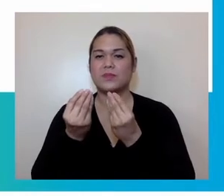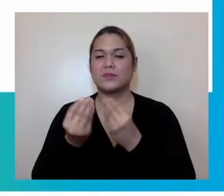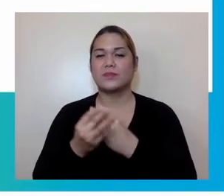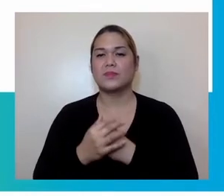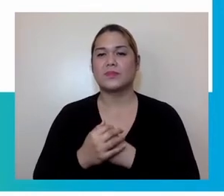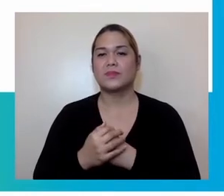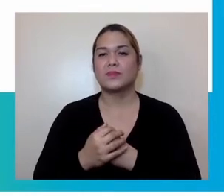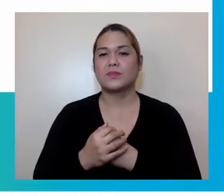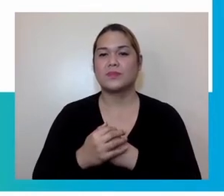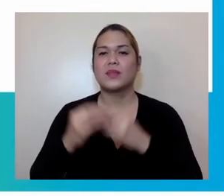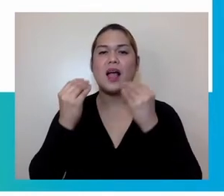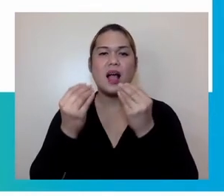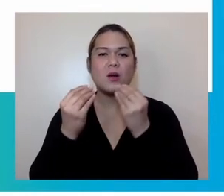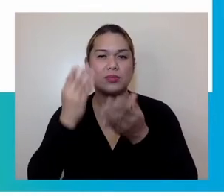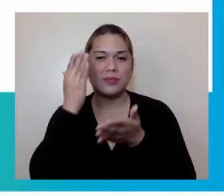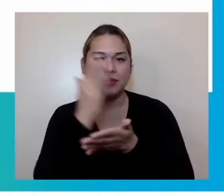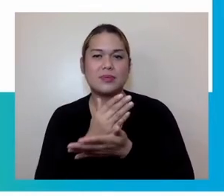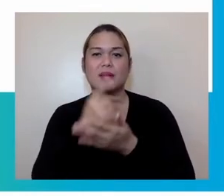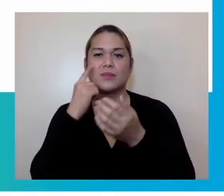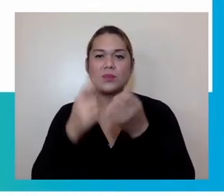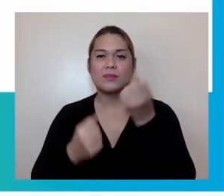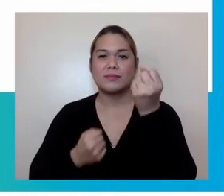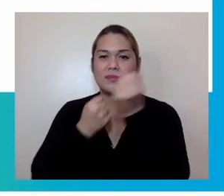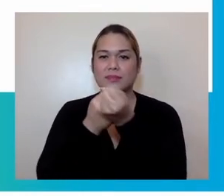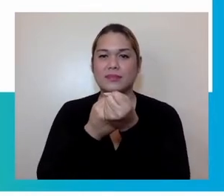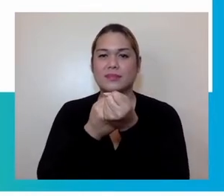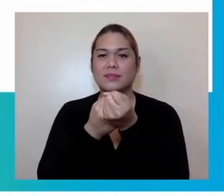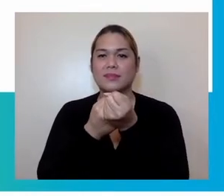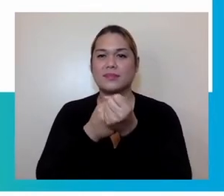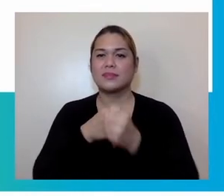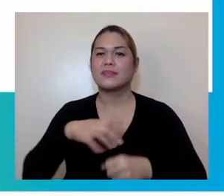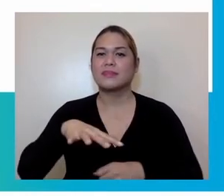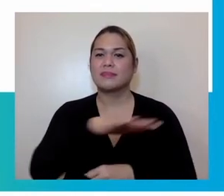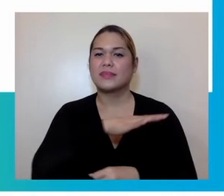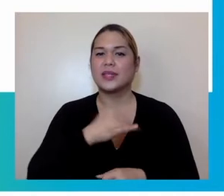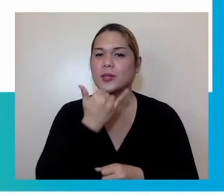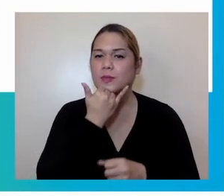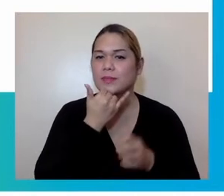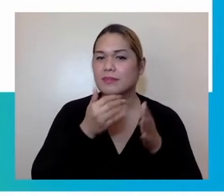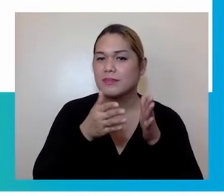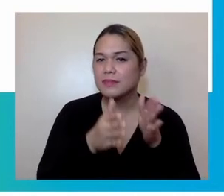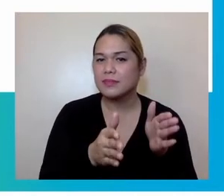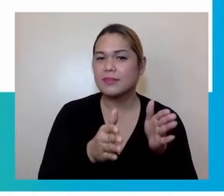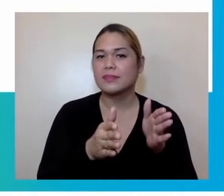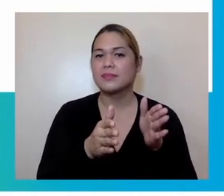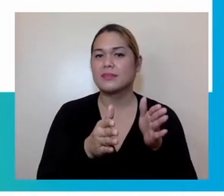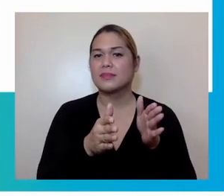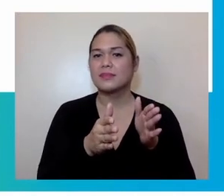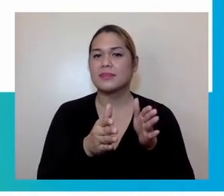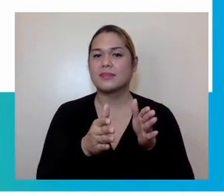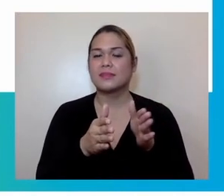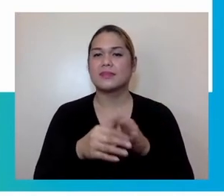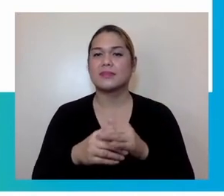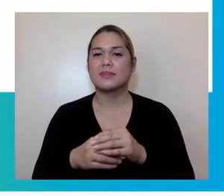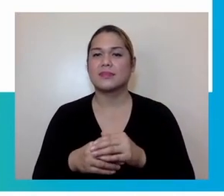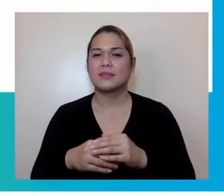full efficiency jeopardizes the recycling of recyclable plastic because of plastic's heating